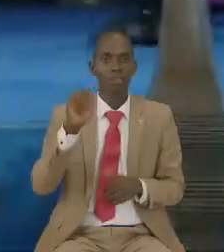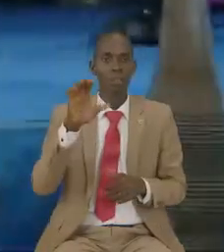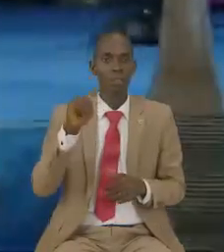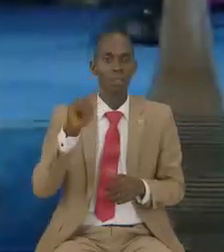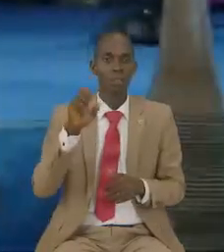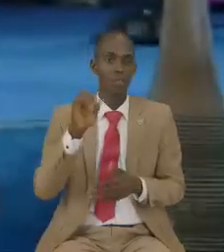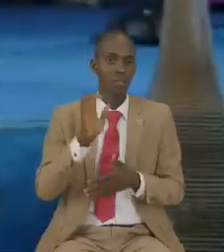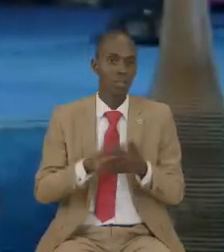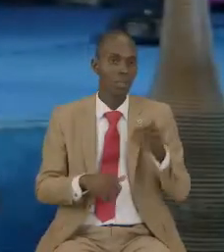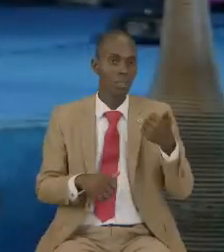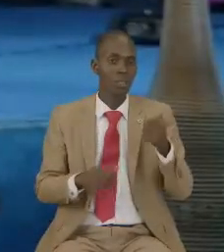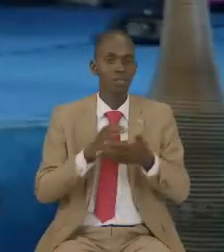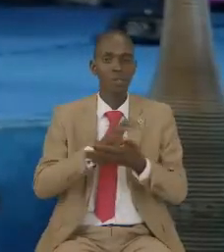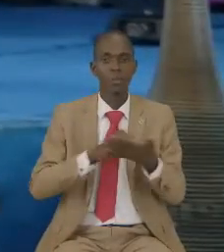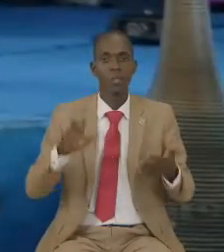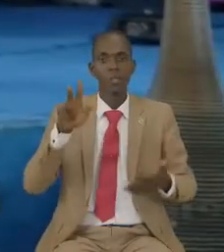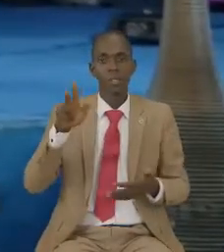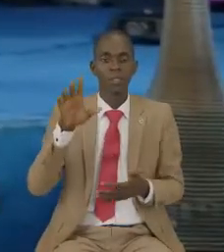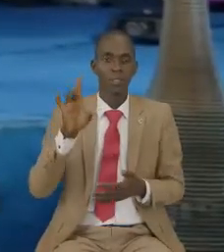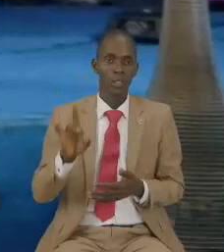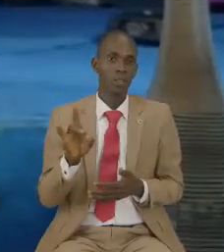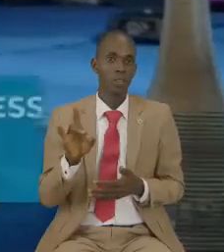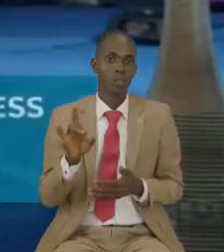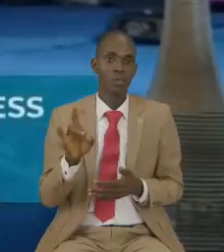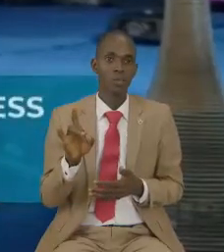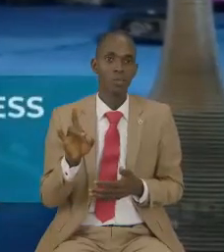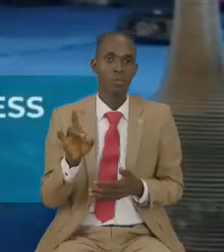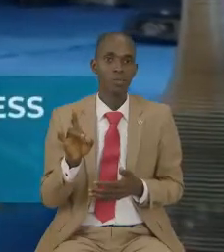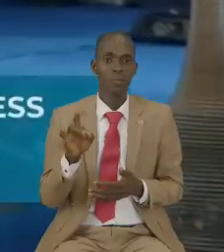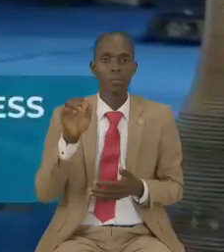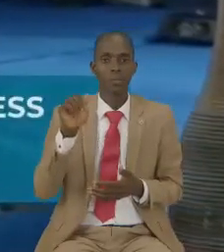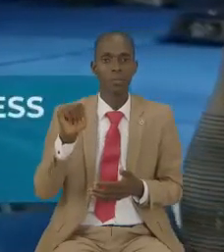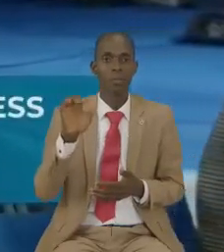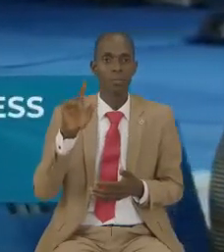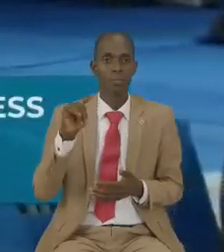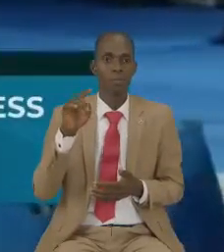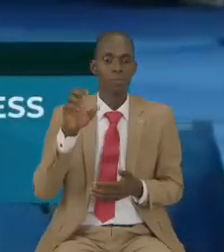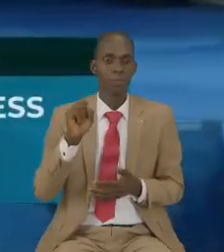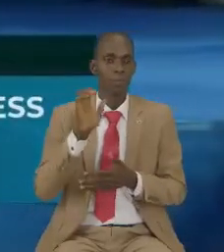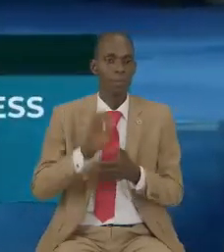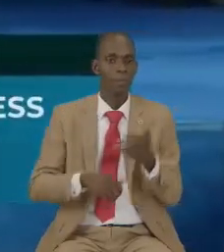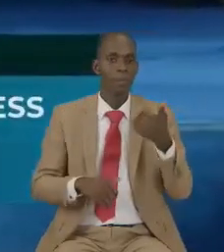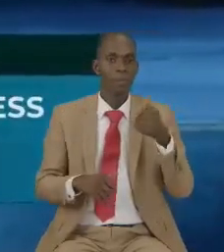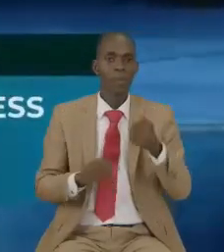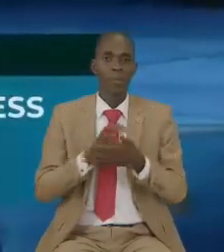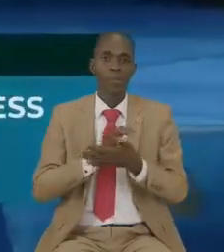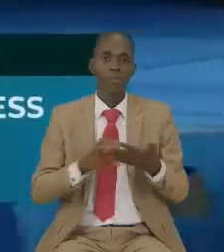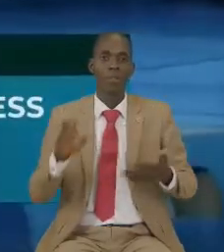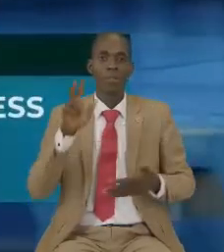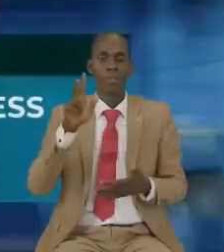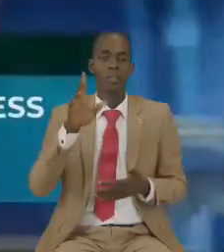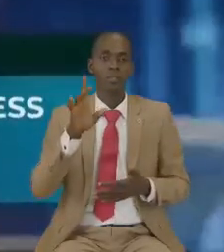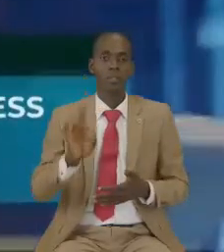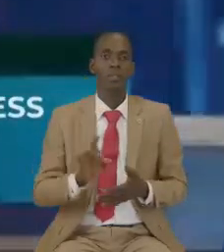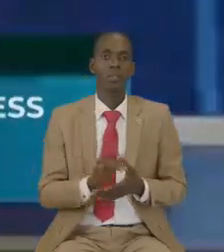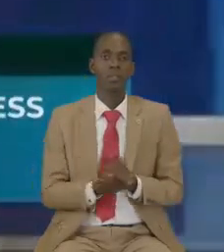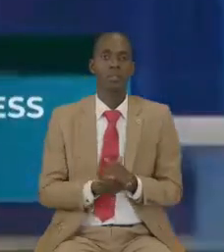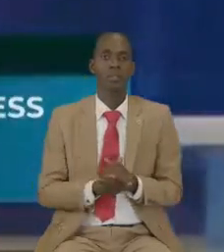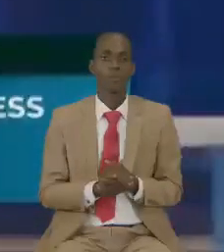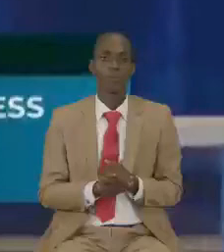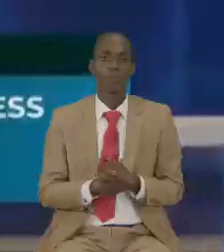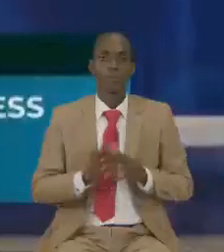verse 38. Acts chapter 10, and we're reading from verse 38,